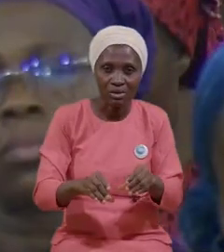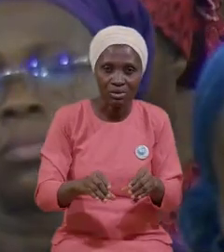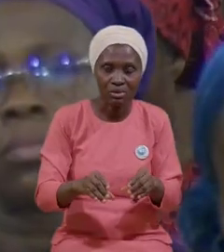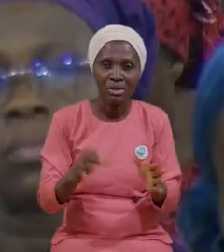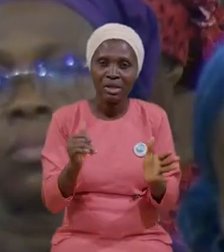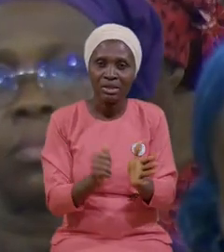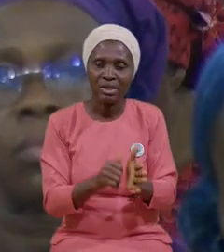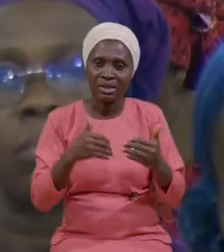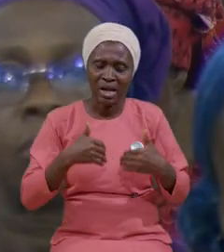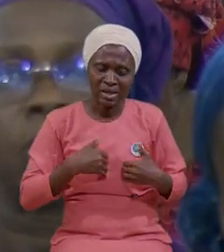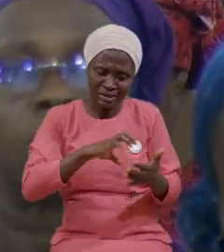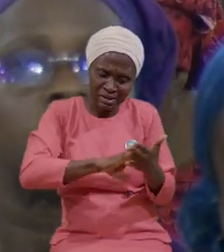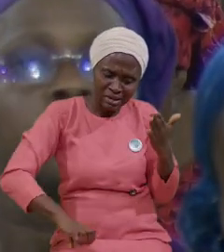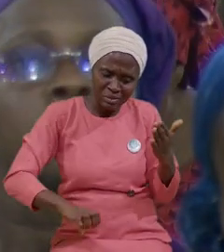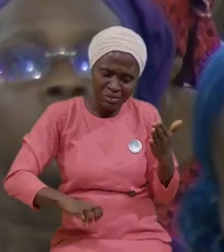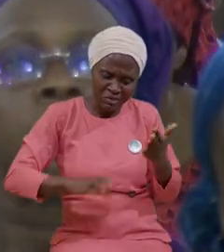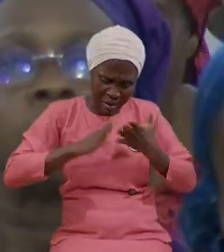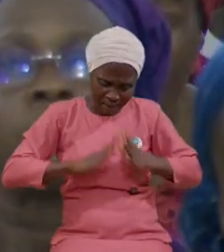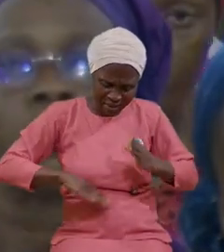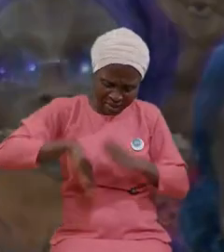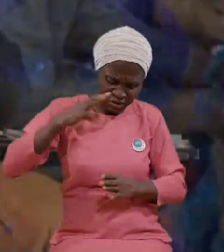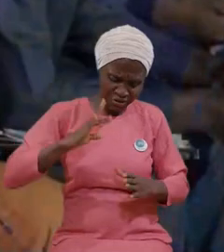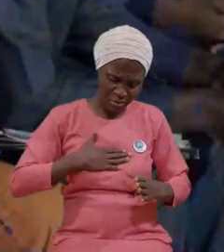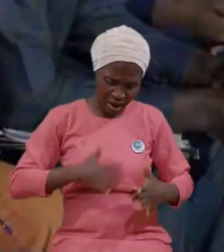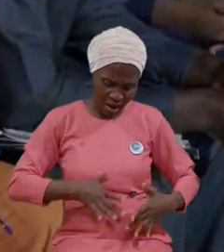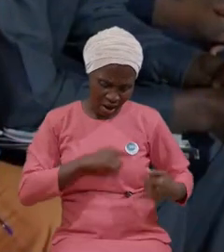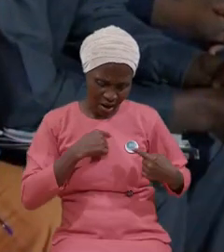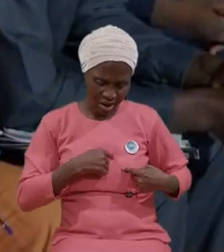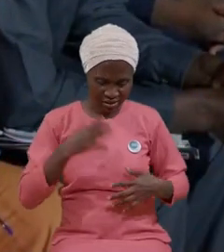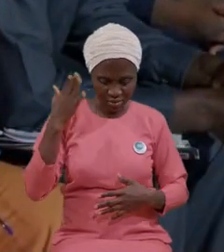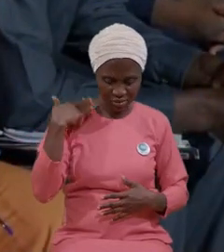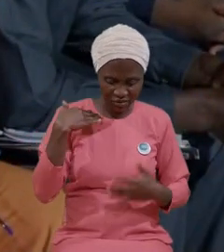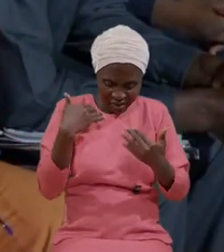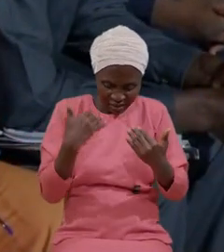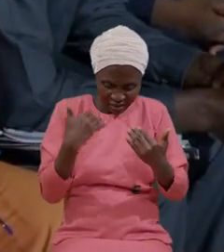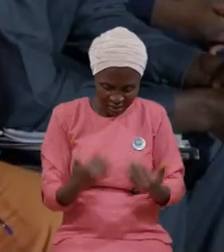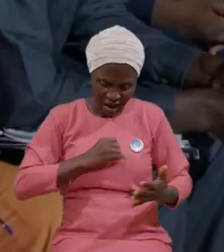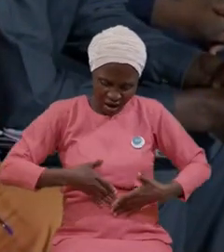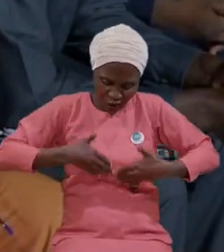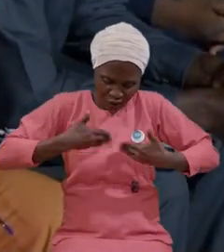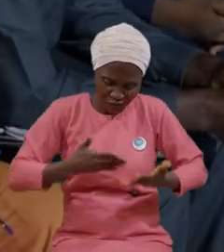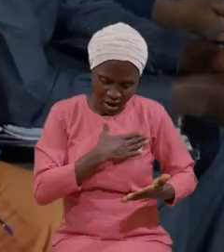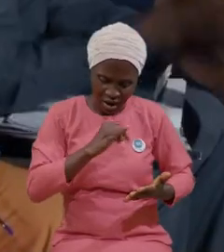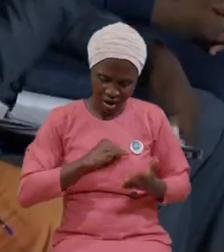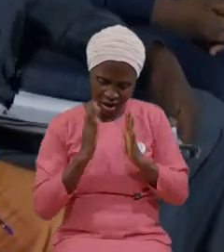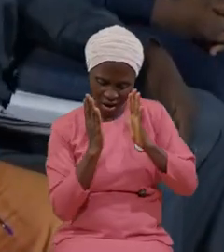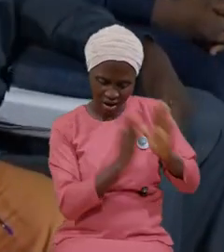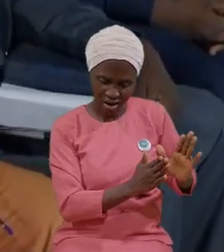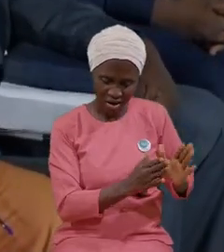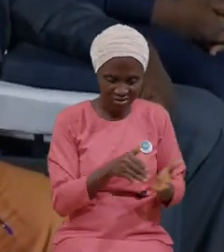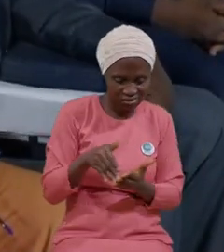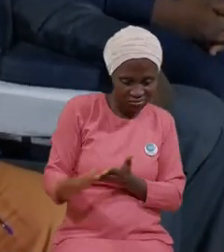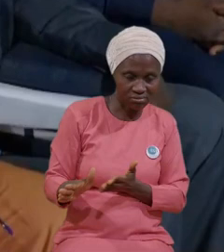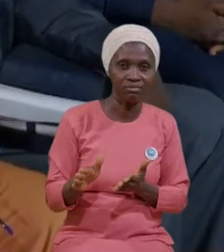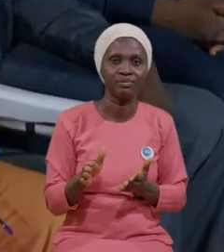taken peace away from my heart, I confess, I forsake, I reject.